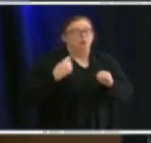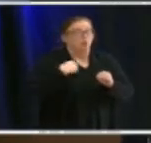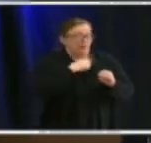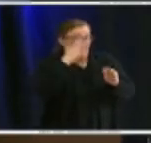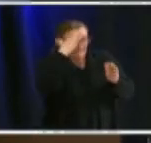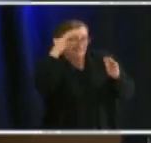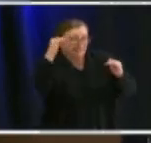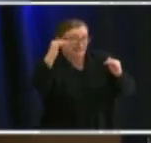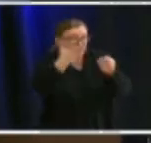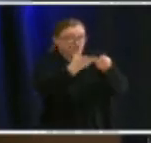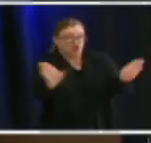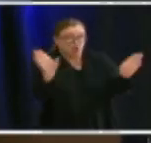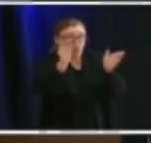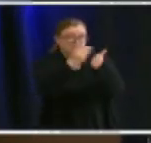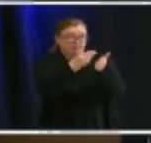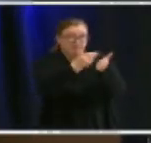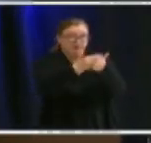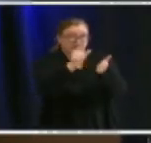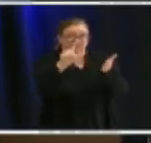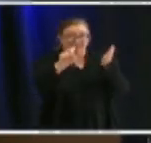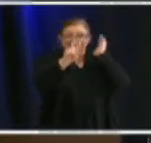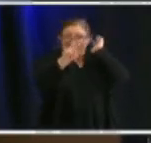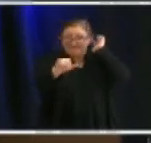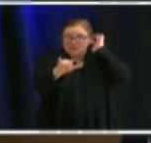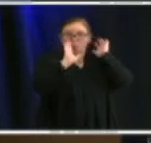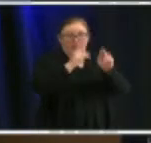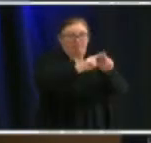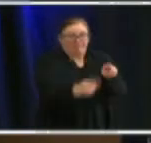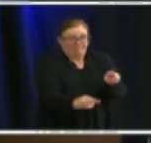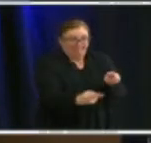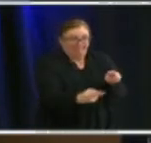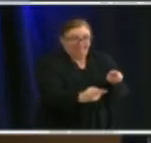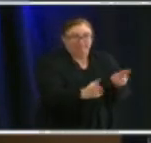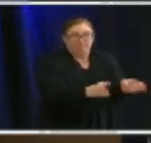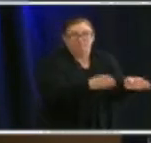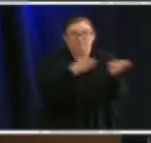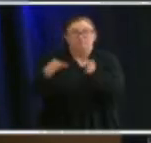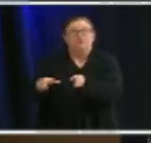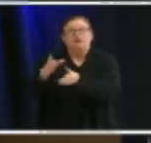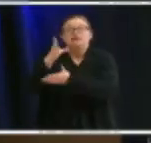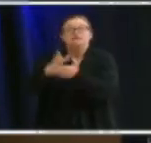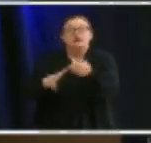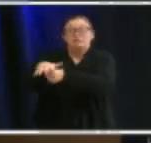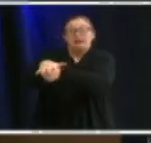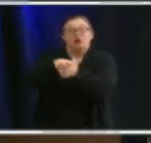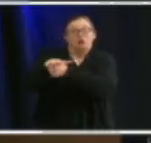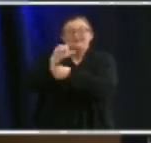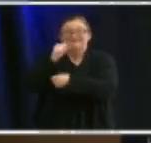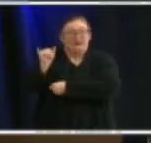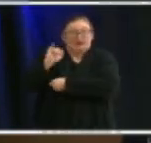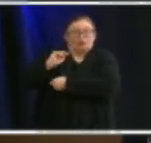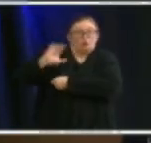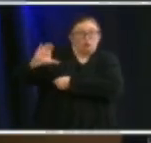fund tax levy and a slight increase in the unincorporated areas aggregate tax